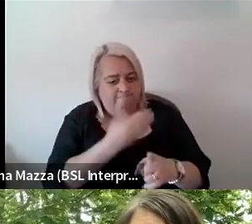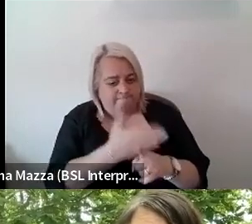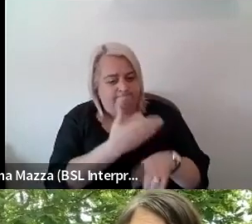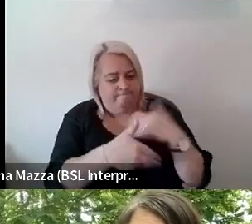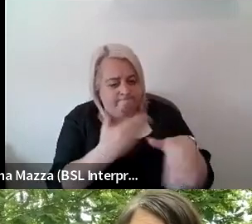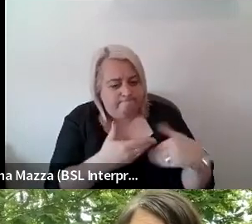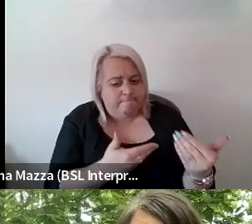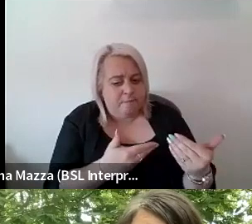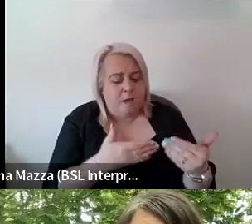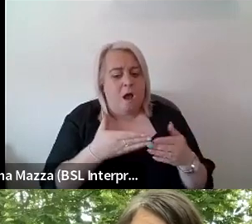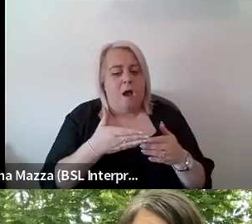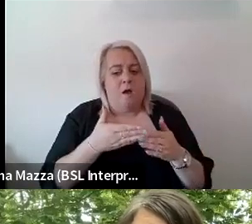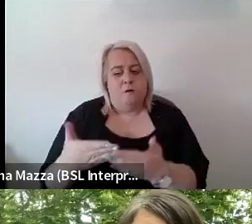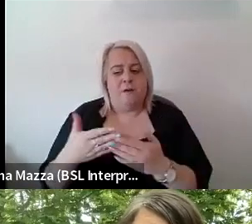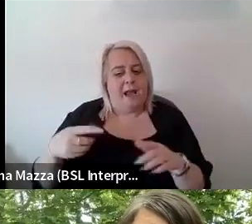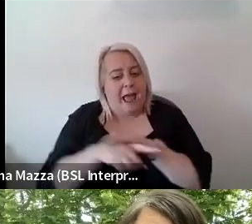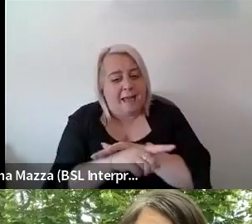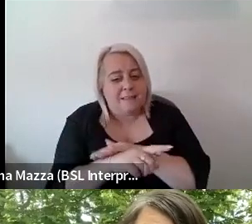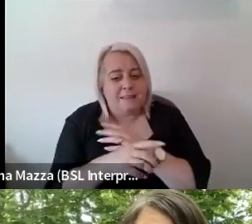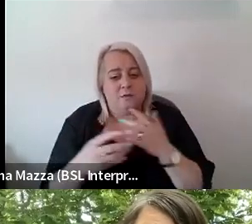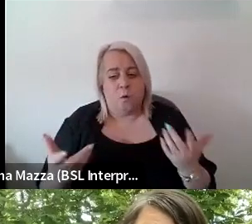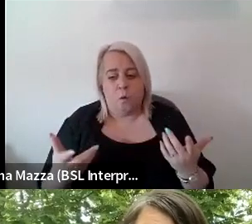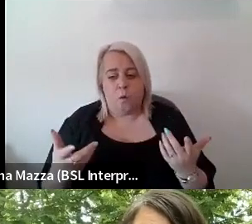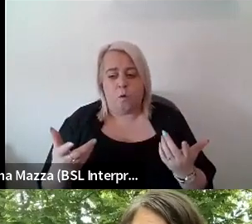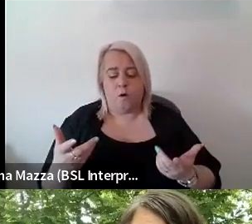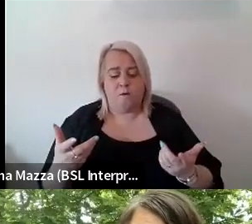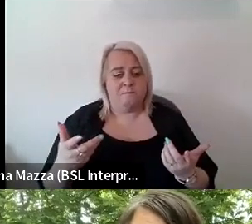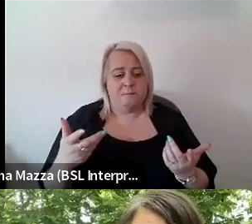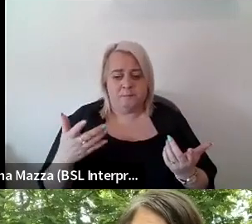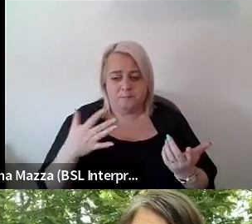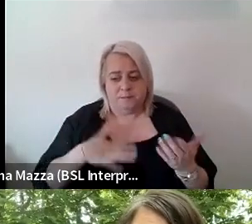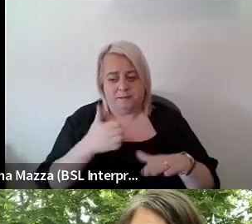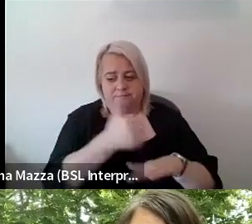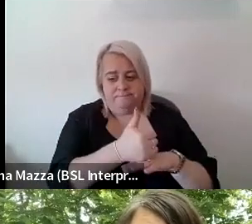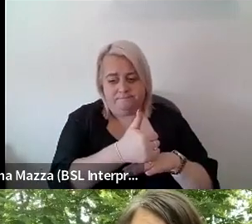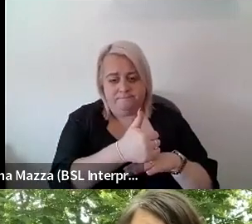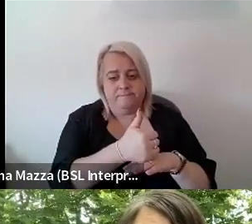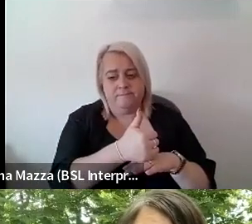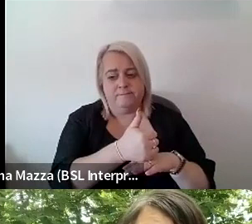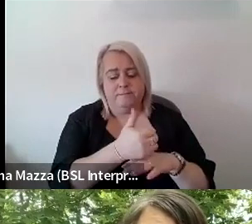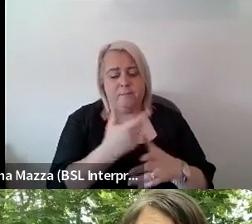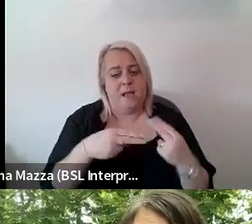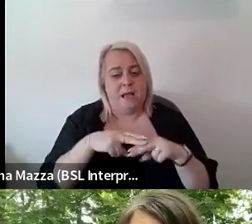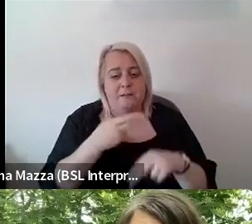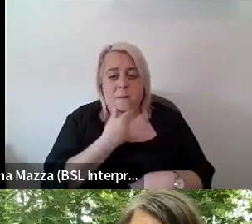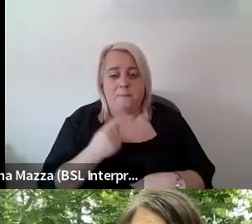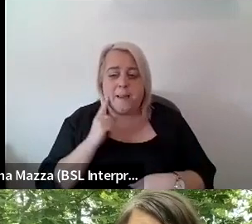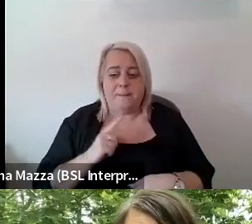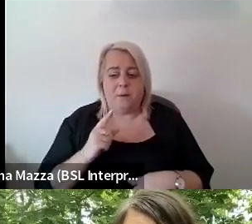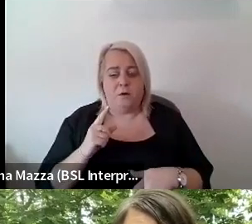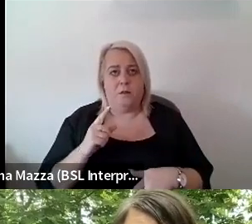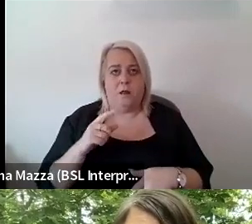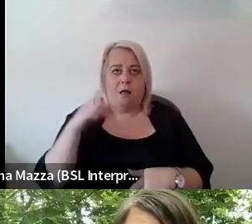exit, you know, that's another really frustrating thing. I know if people are putting things where they think it's going to be